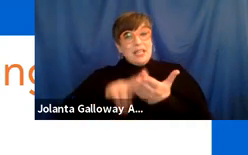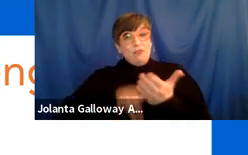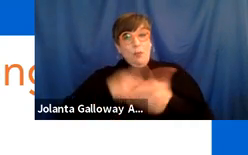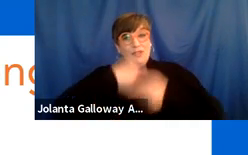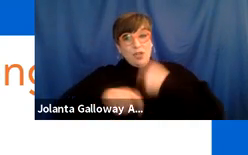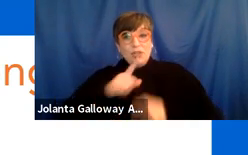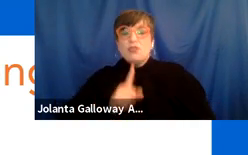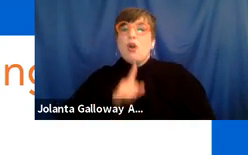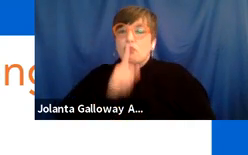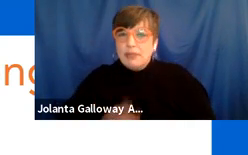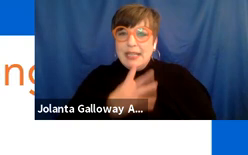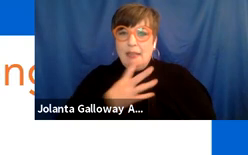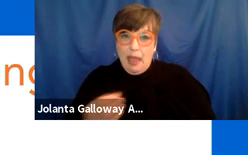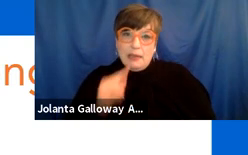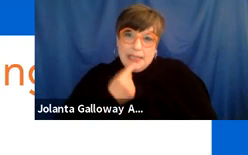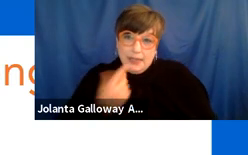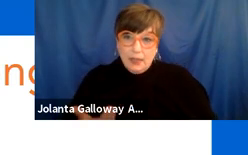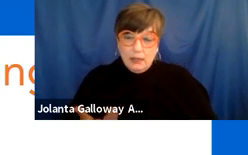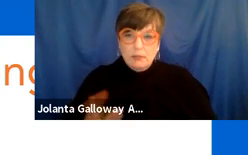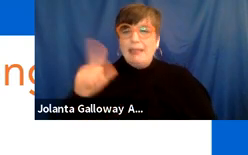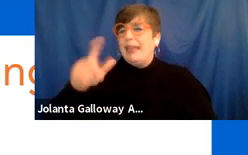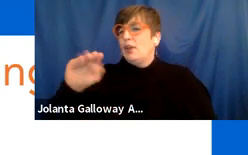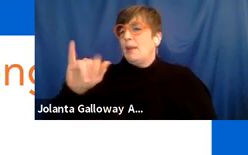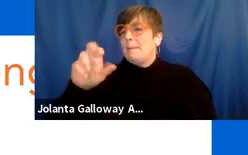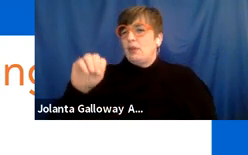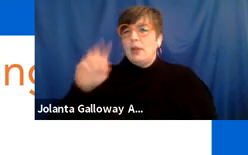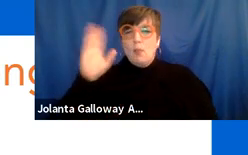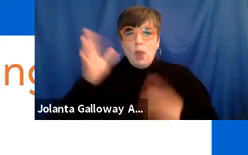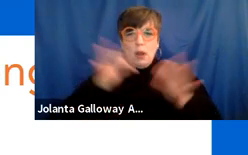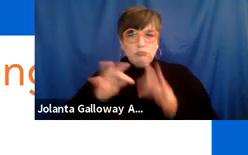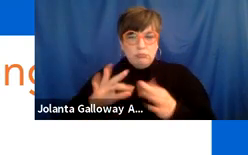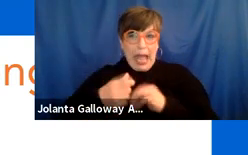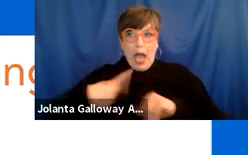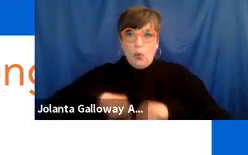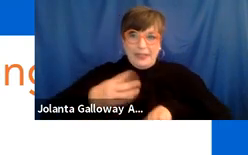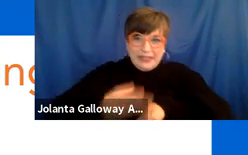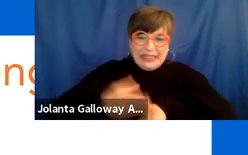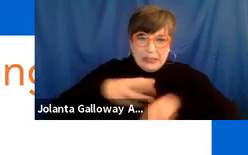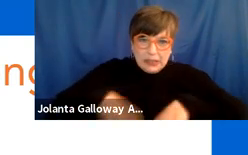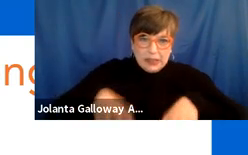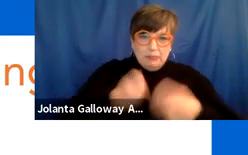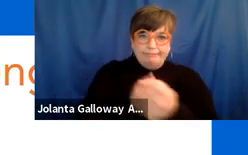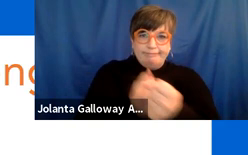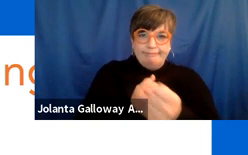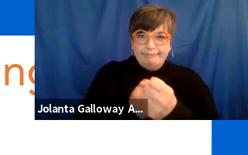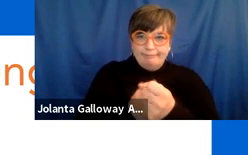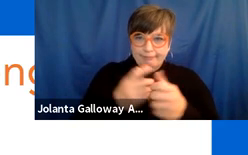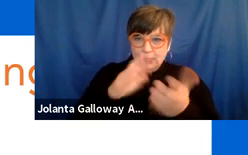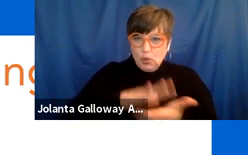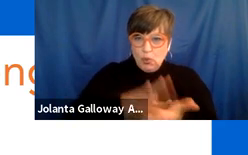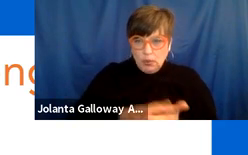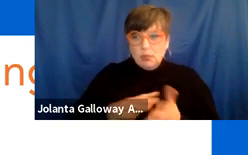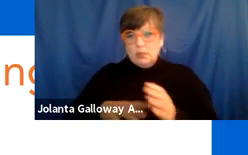and significant. Later on, Miriam will explain how we've done more, though, to support schools outside of weighted student